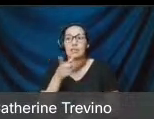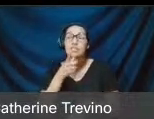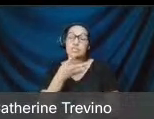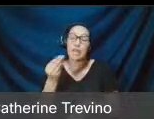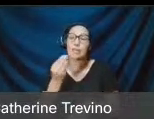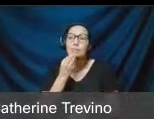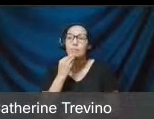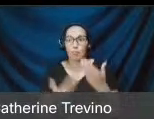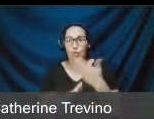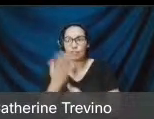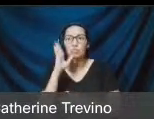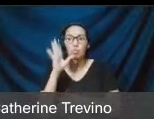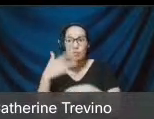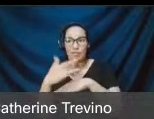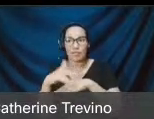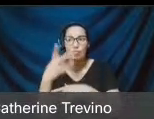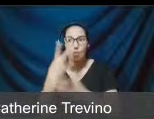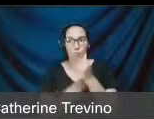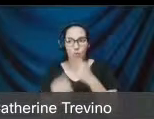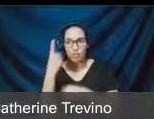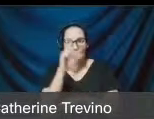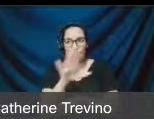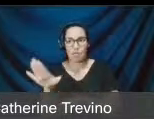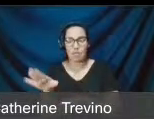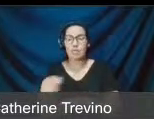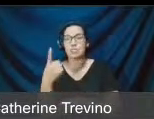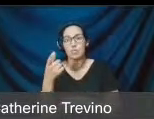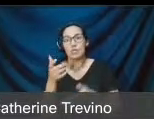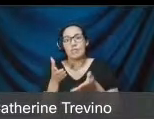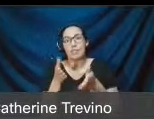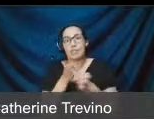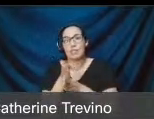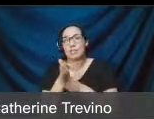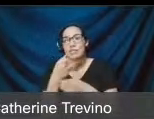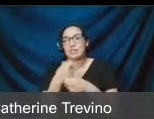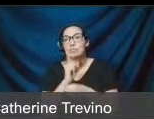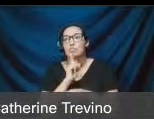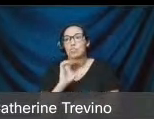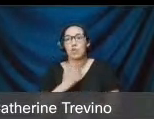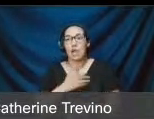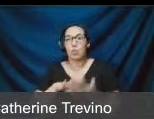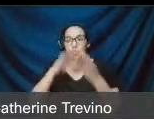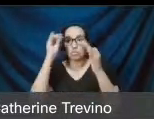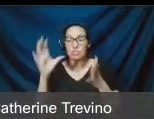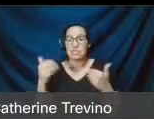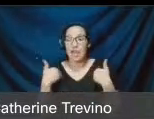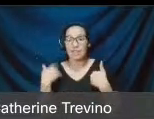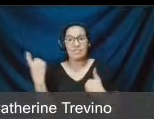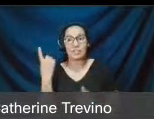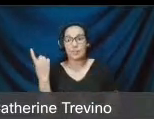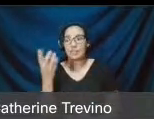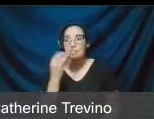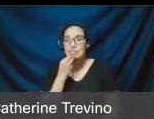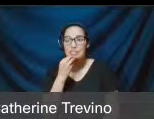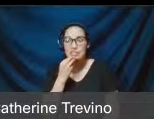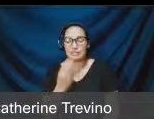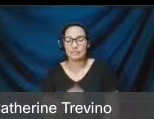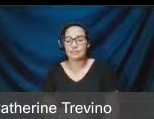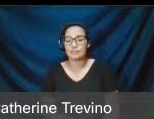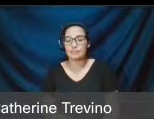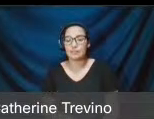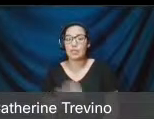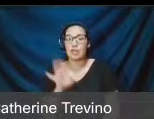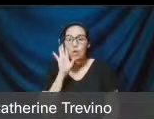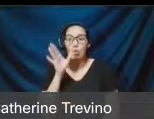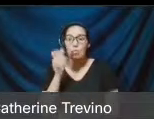breakfast will be available for them, because it's one of the key things in making sure our students do have something to eat and something that will help